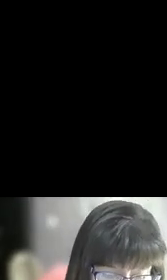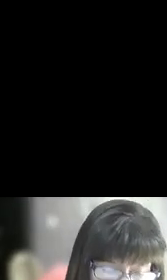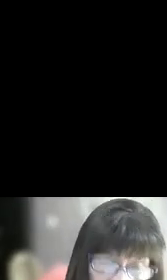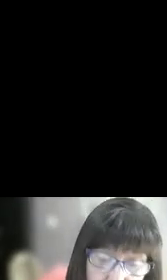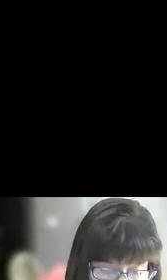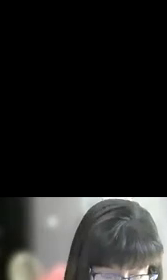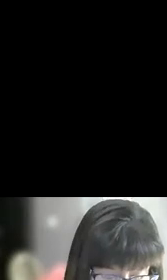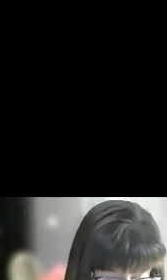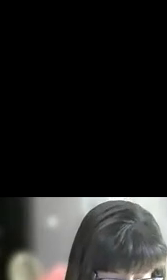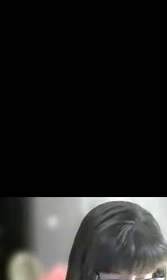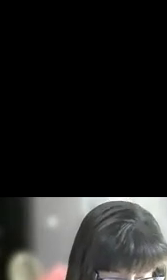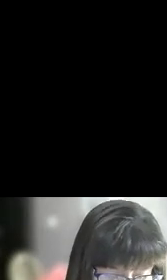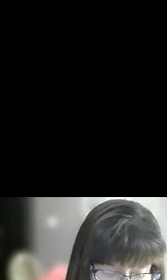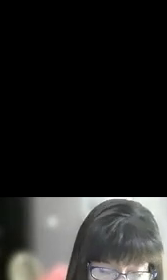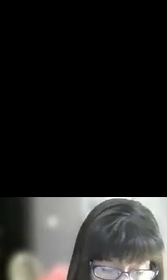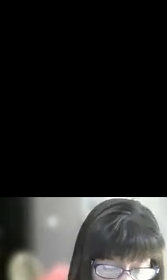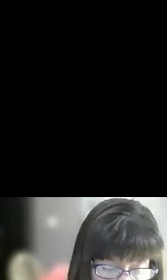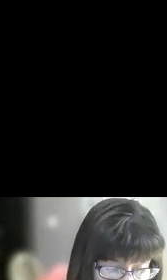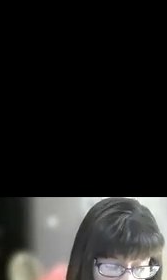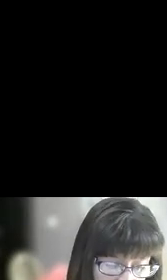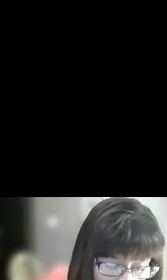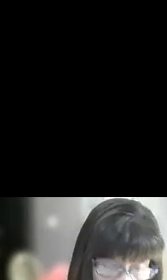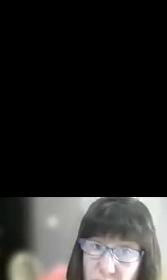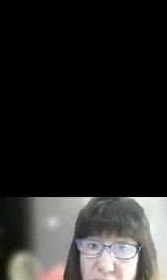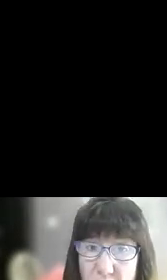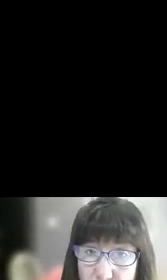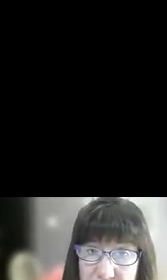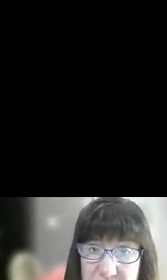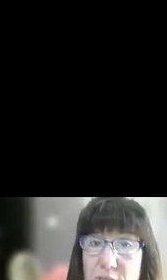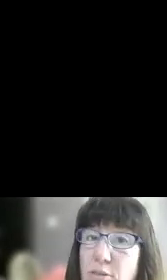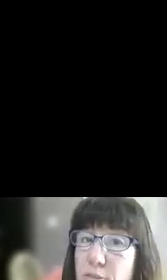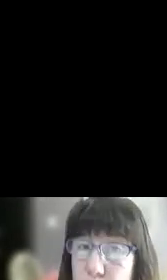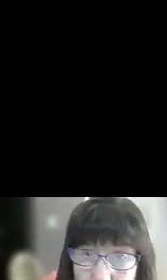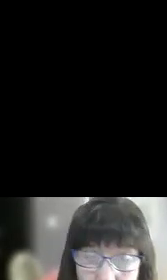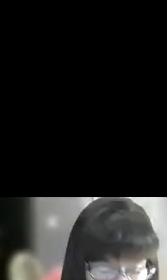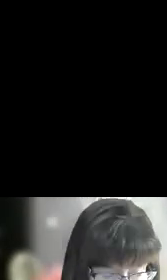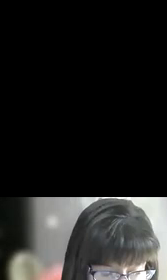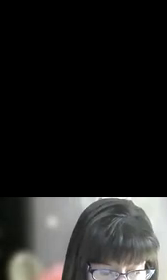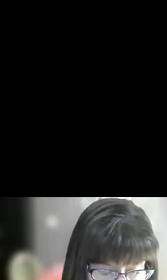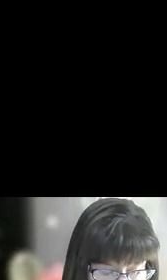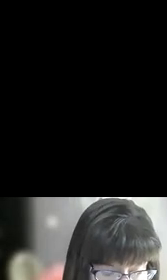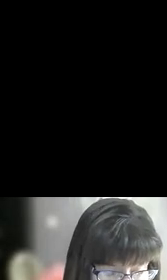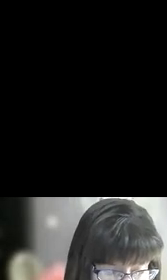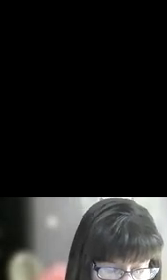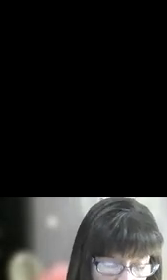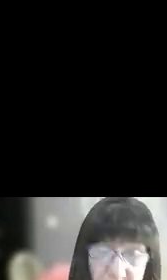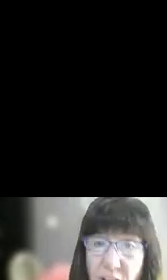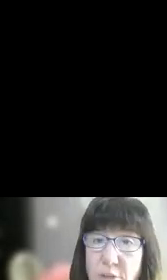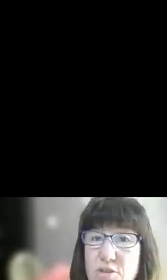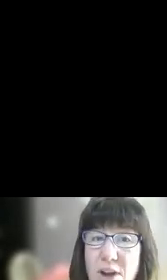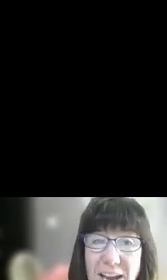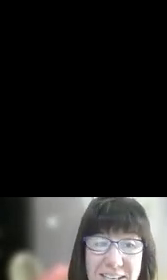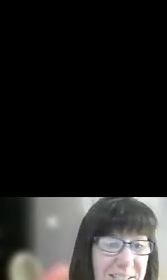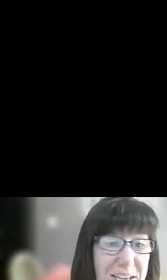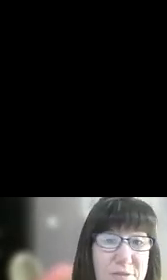Both tools help with your planning as they'll show you if you're taking the right courses for future courses that you want to take. They'll help